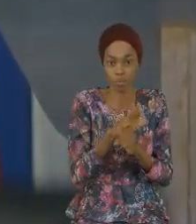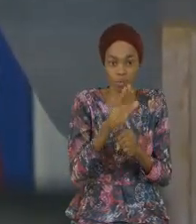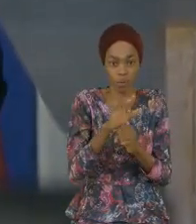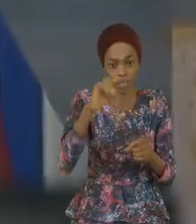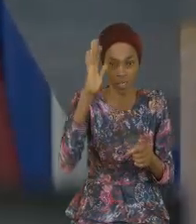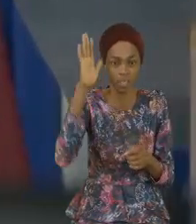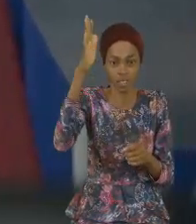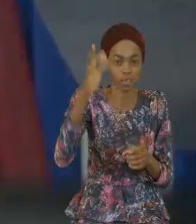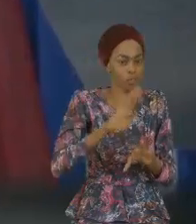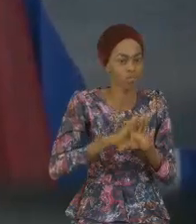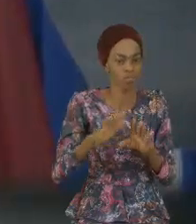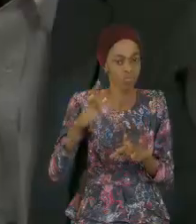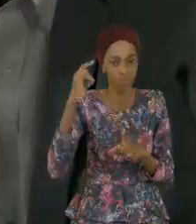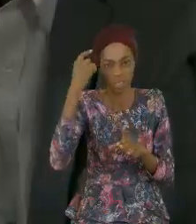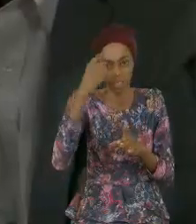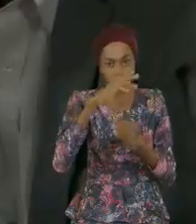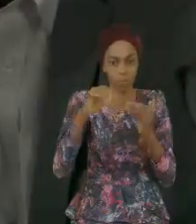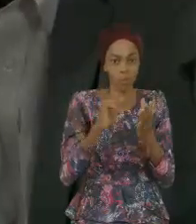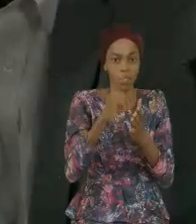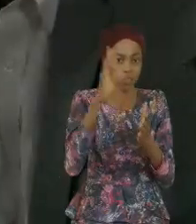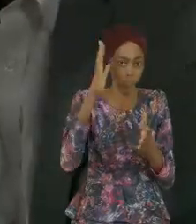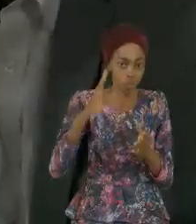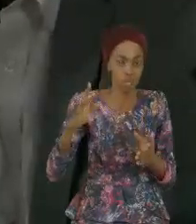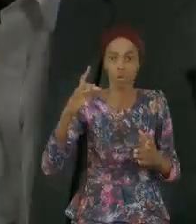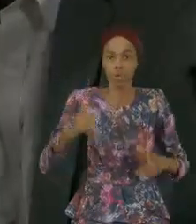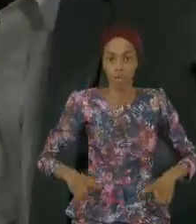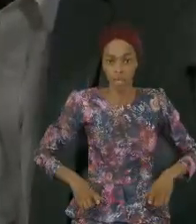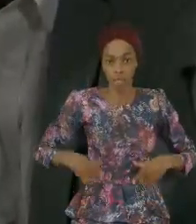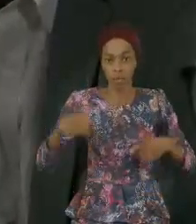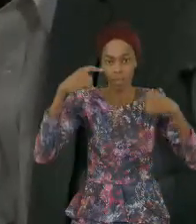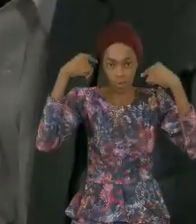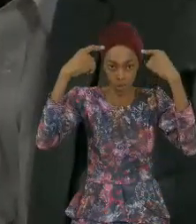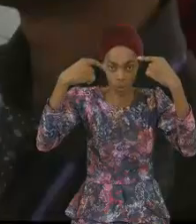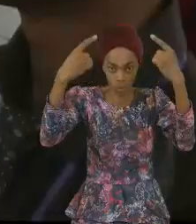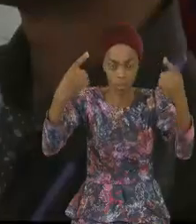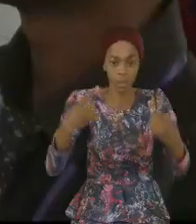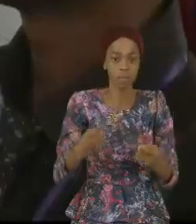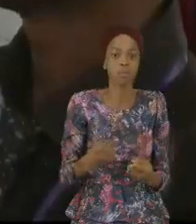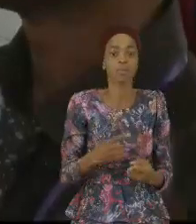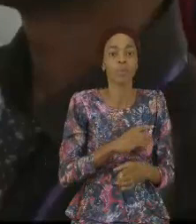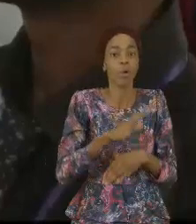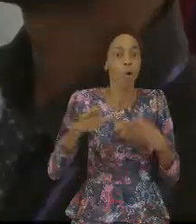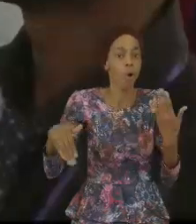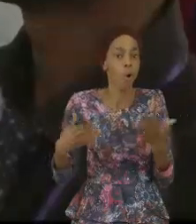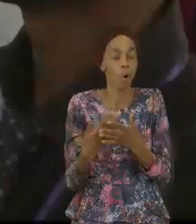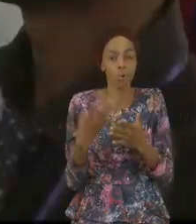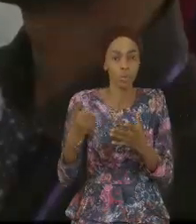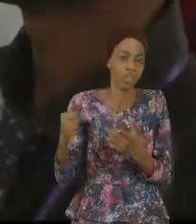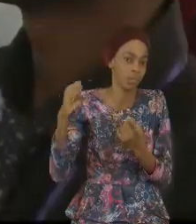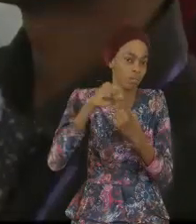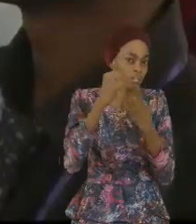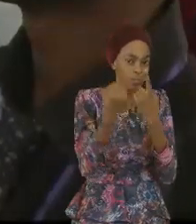will survive all the plots. You'll survive all the conspiracy. I will find you in